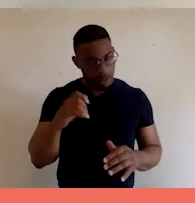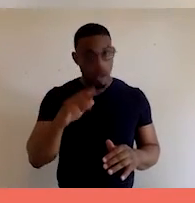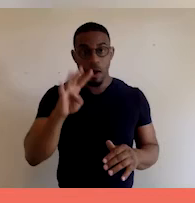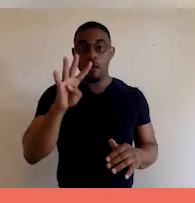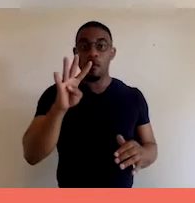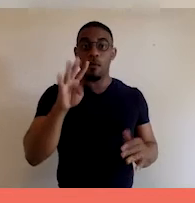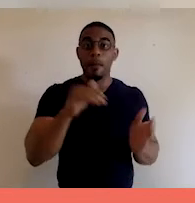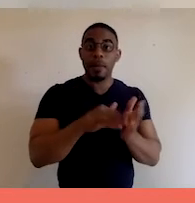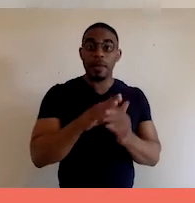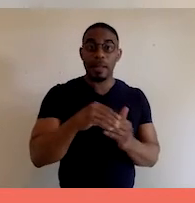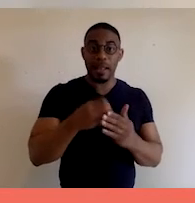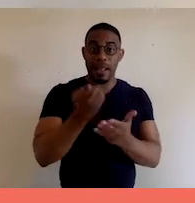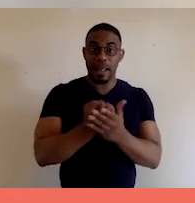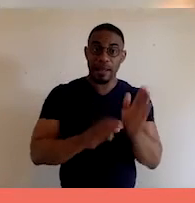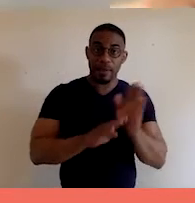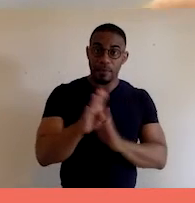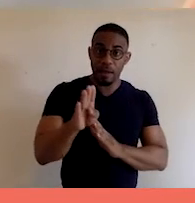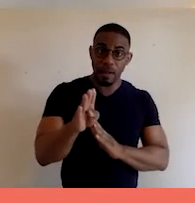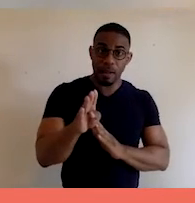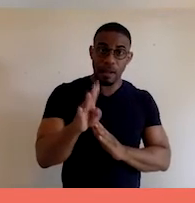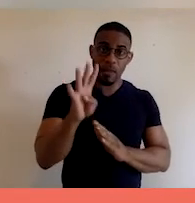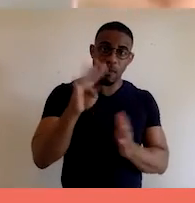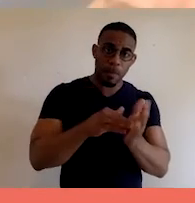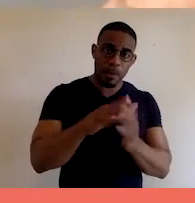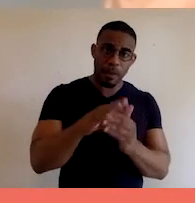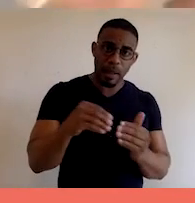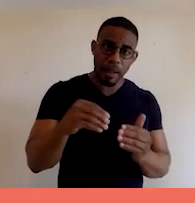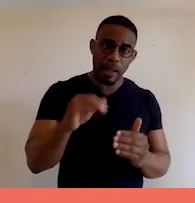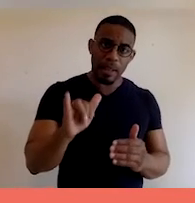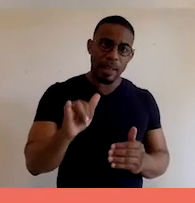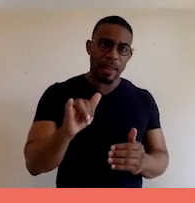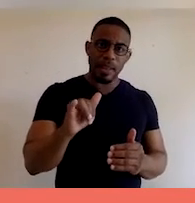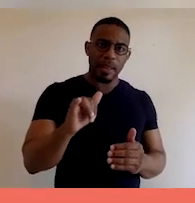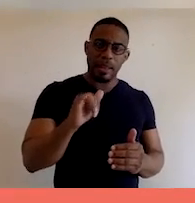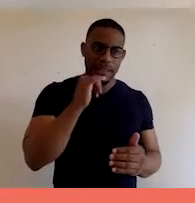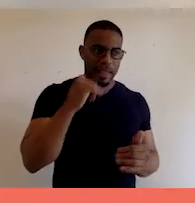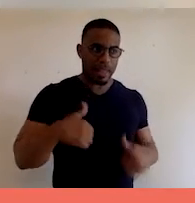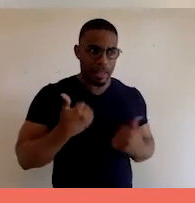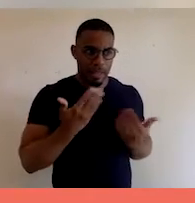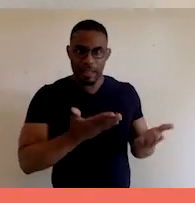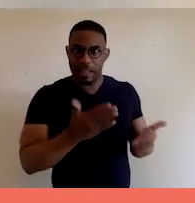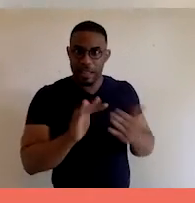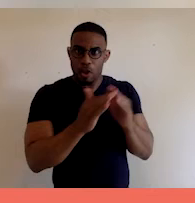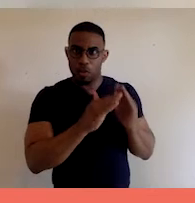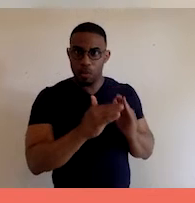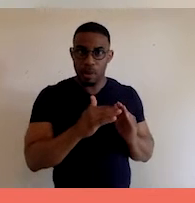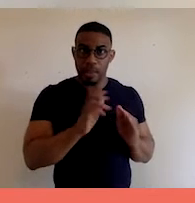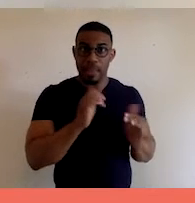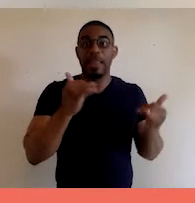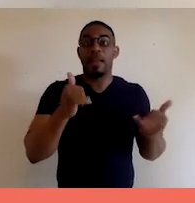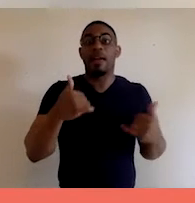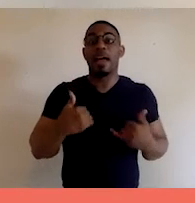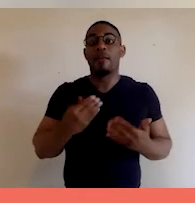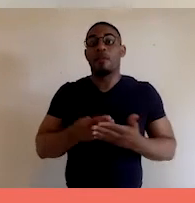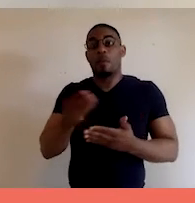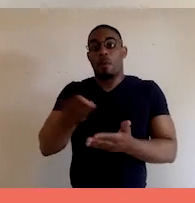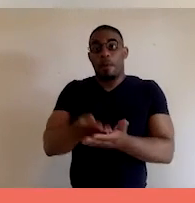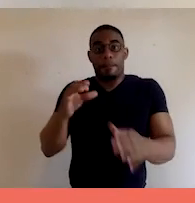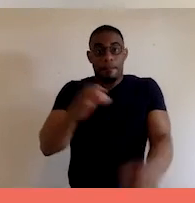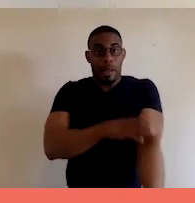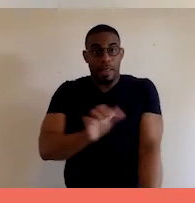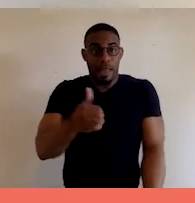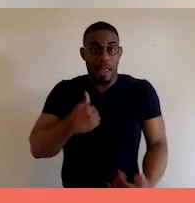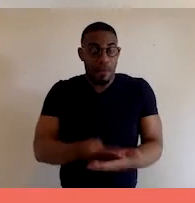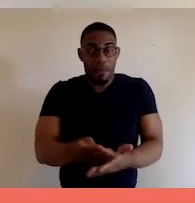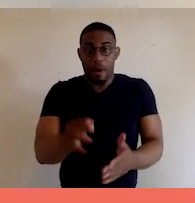$4 million. $4 million in economic development. That is $4 million that didn't exist in these communities that they now have purchasing power. They now